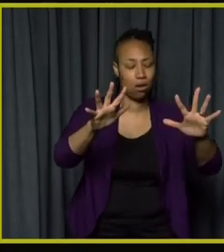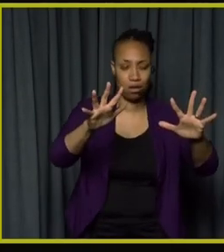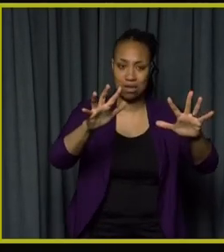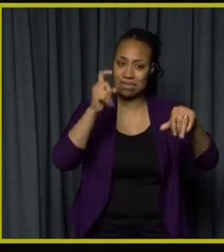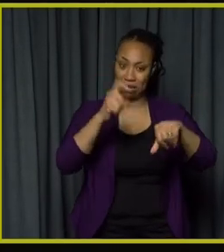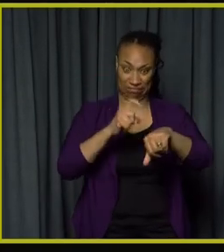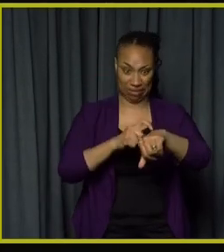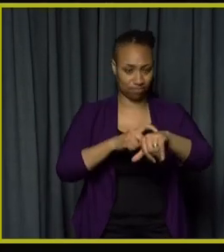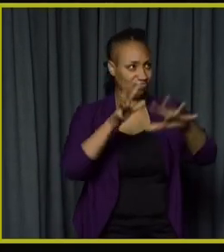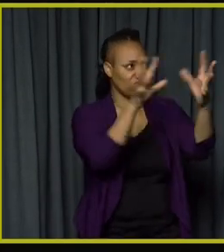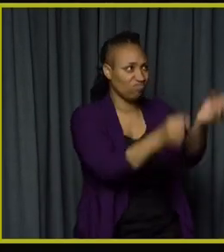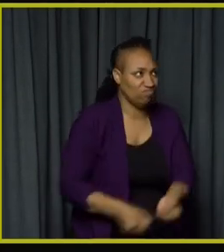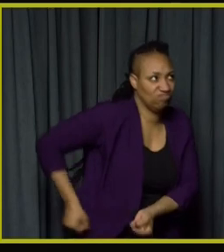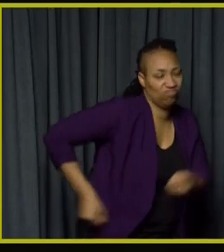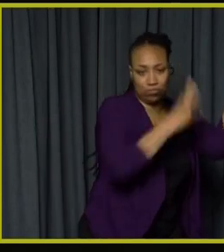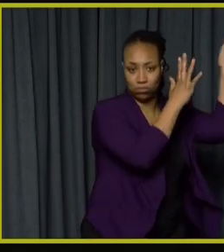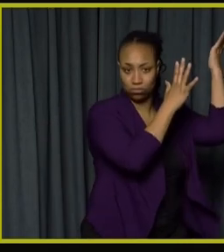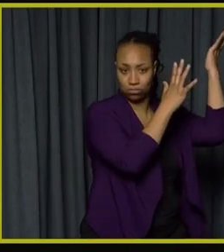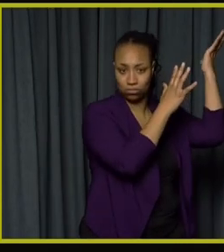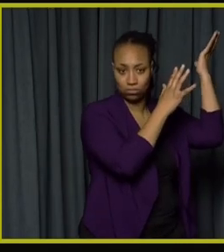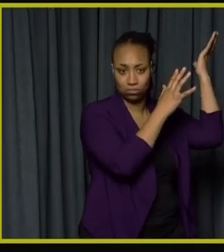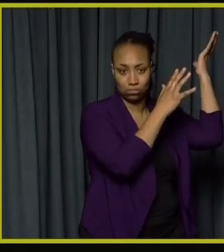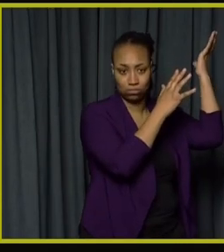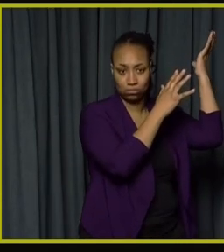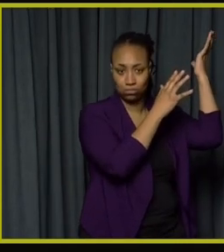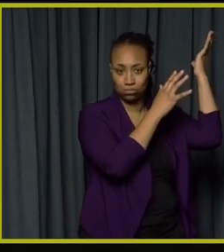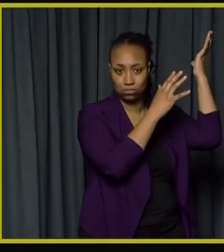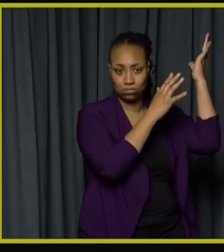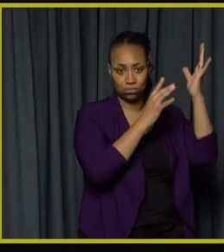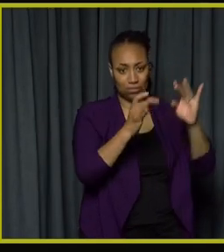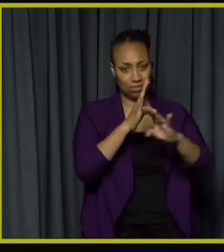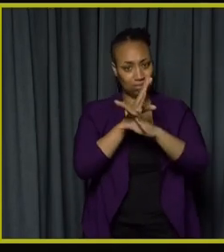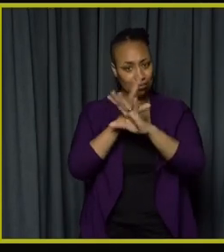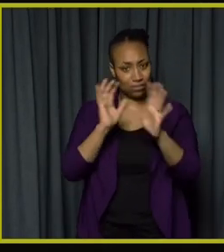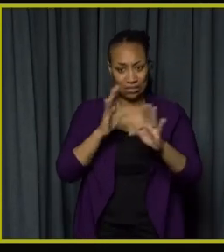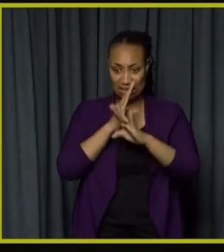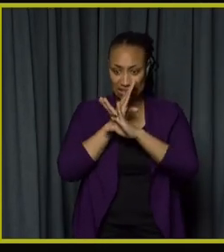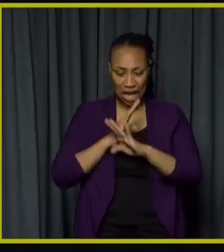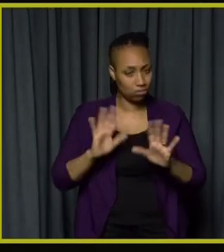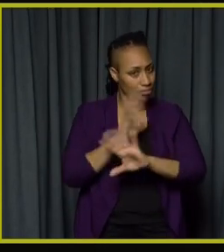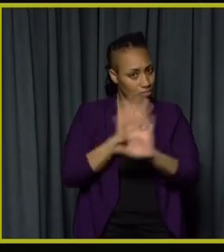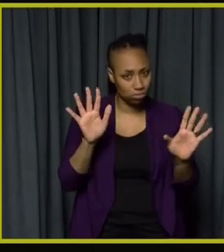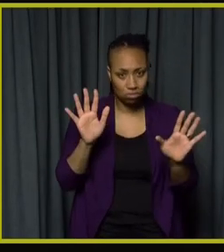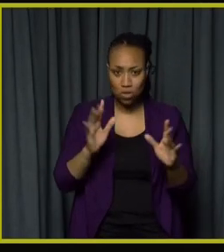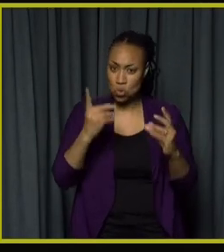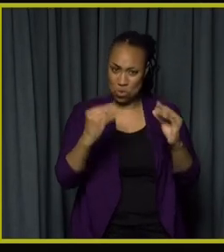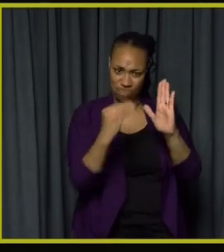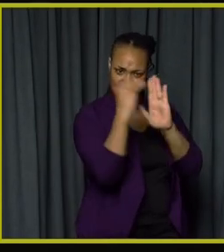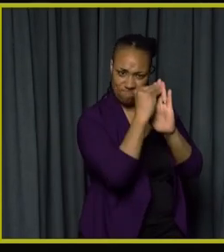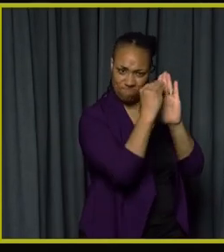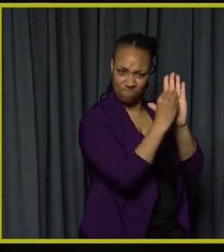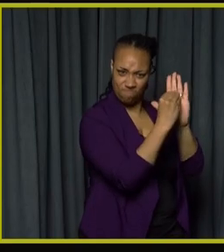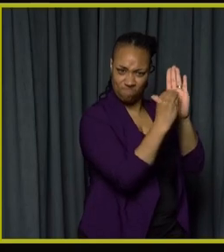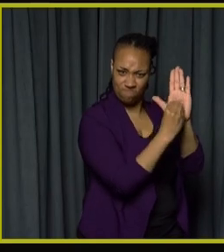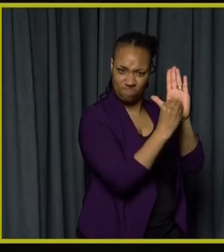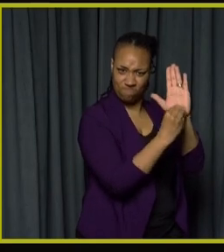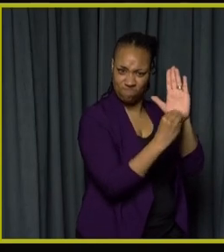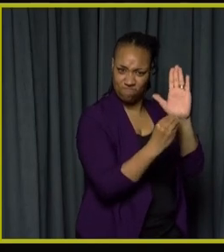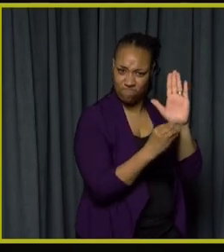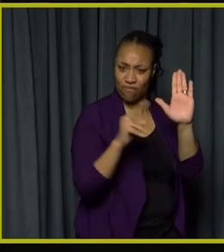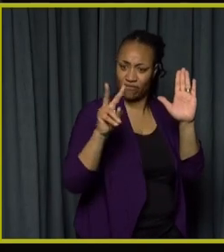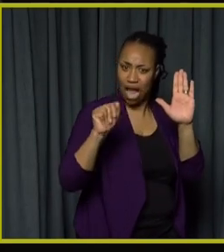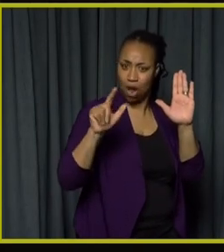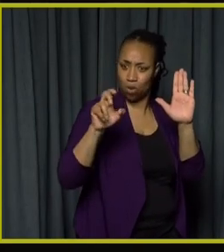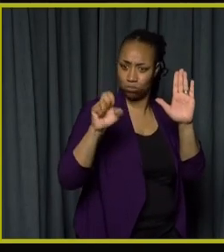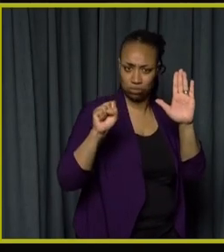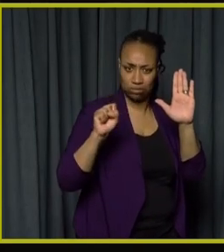an analysis. It's time to embrace an agenda rooted in the deepest values of our faith traditions, our highest and